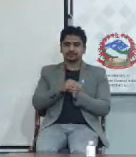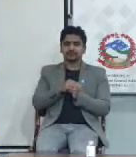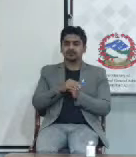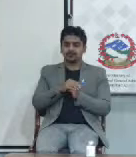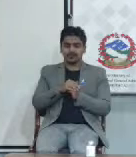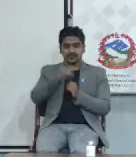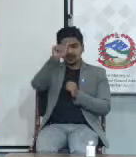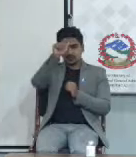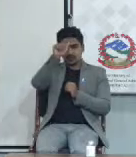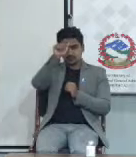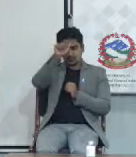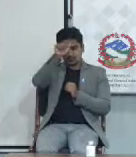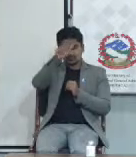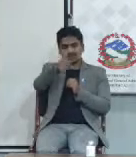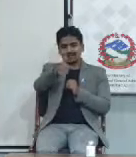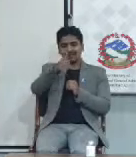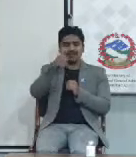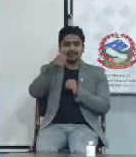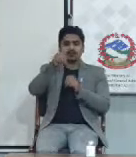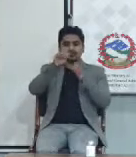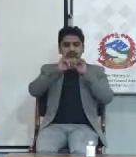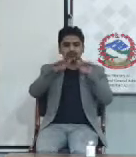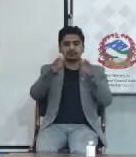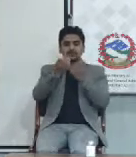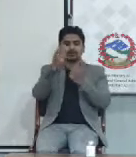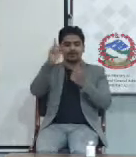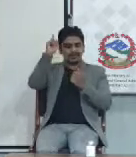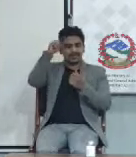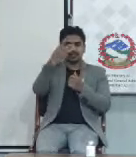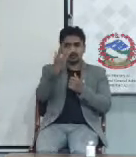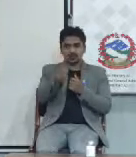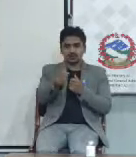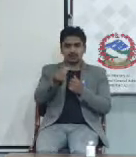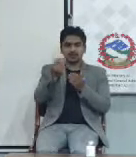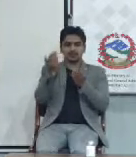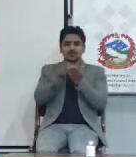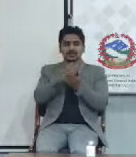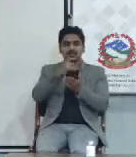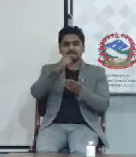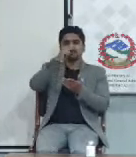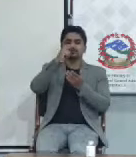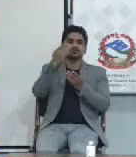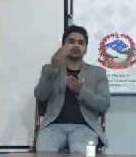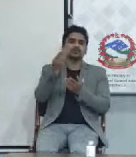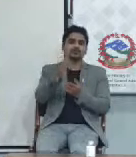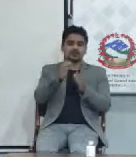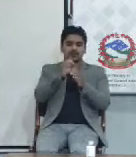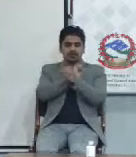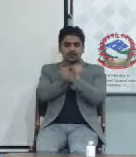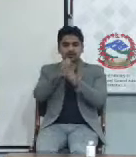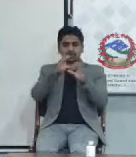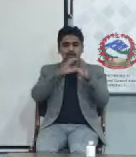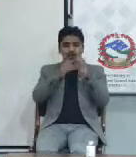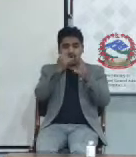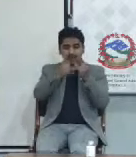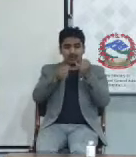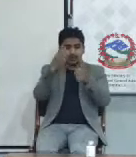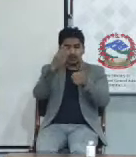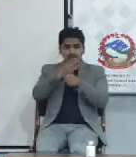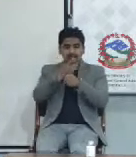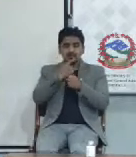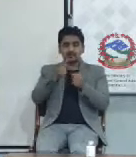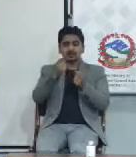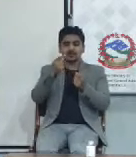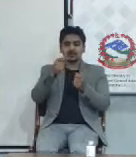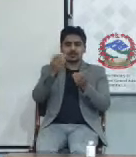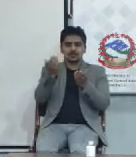and build the image. The ultimate goal is to build the relation between the public and the institutions.